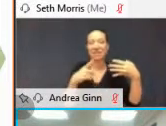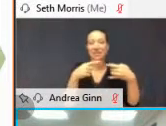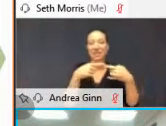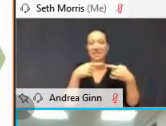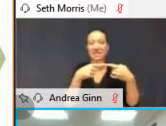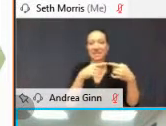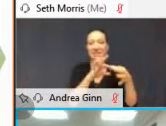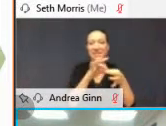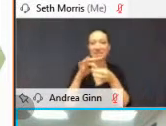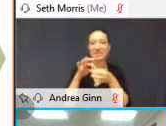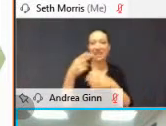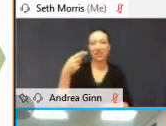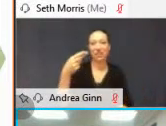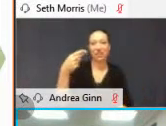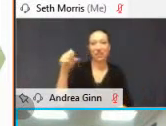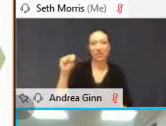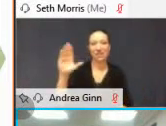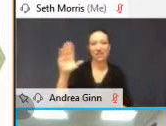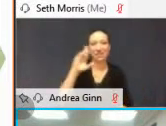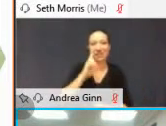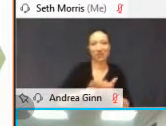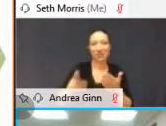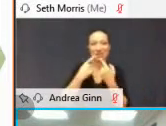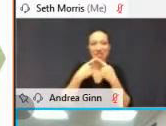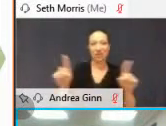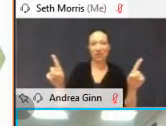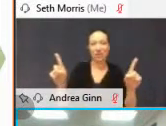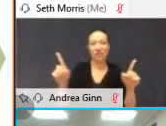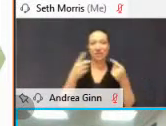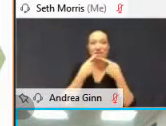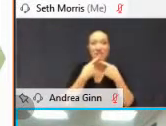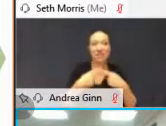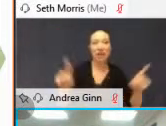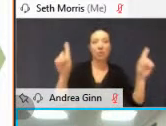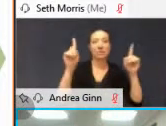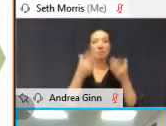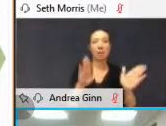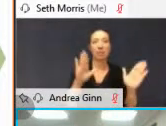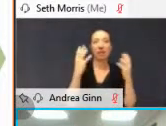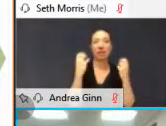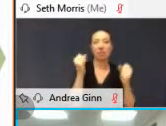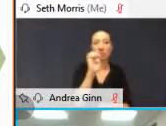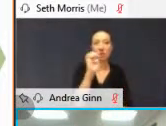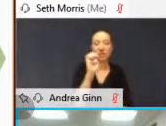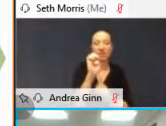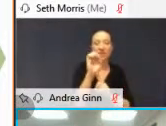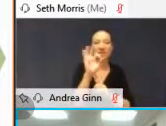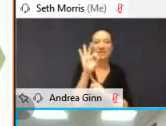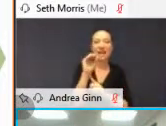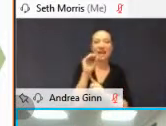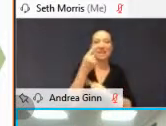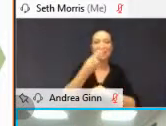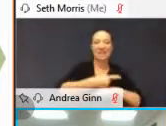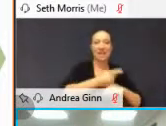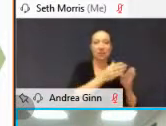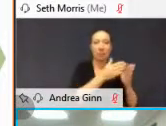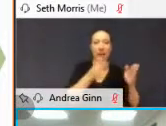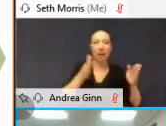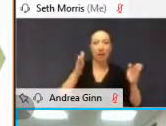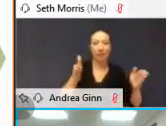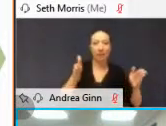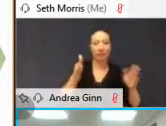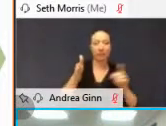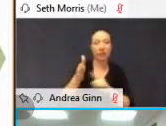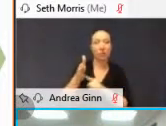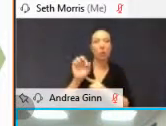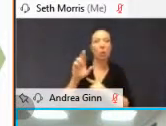and Human Services, and the declarations are for 90-day periods or until the Secretary terminates the declaration. So there's a possibility that he